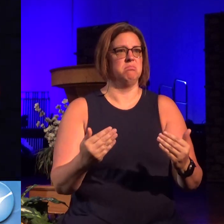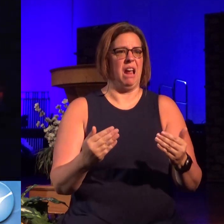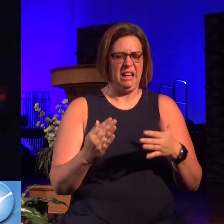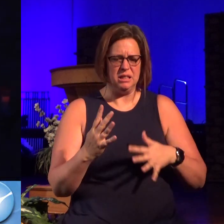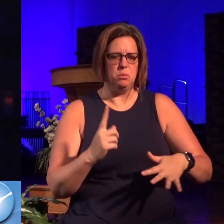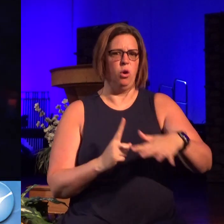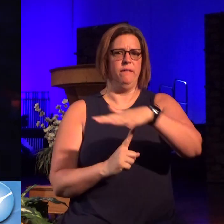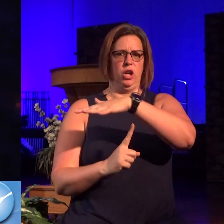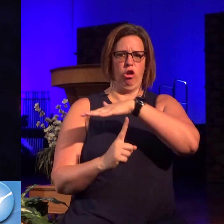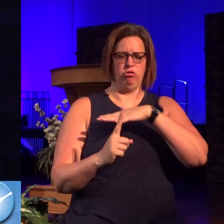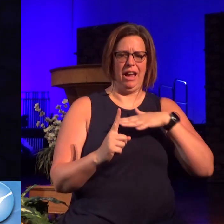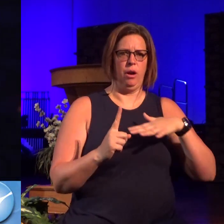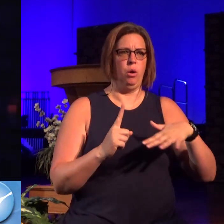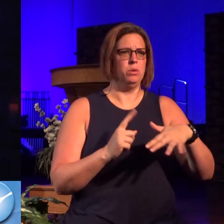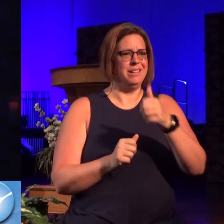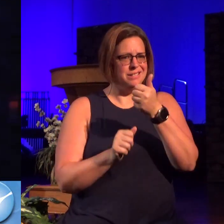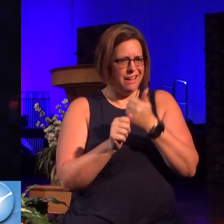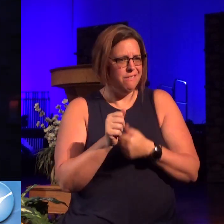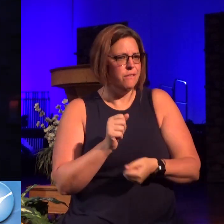in every moment,